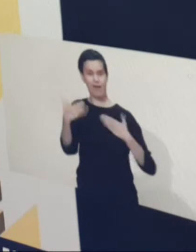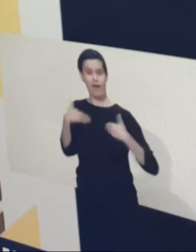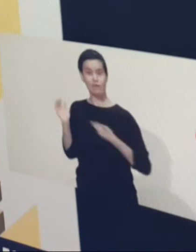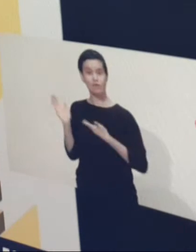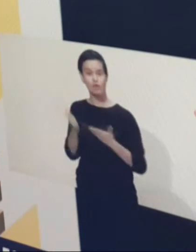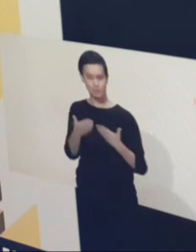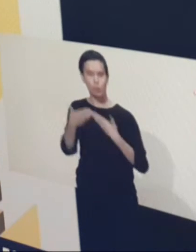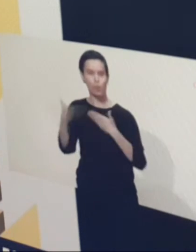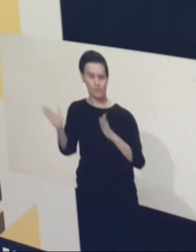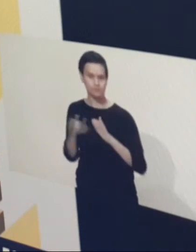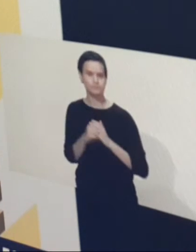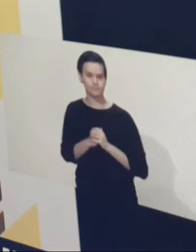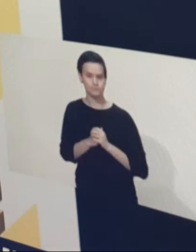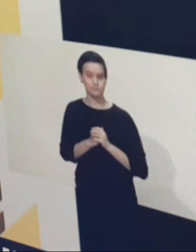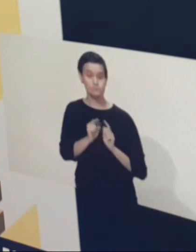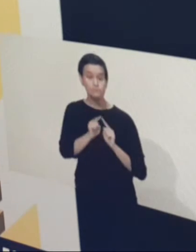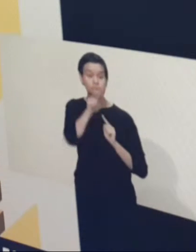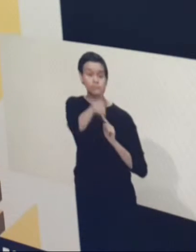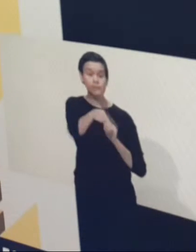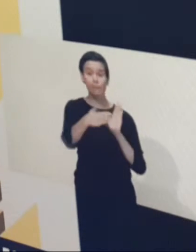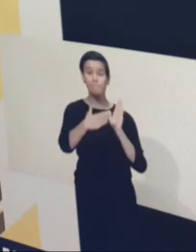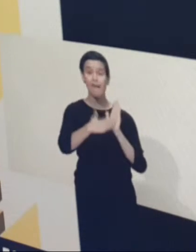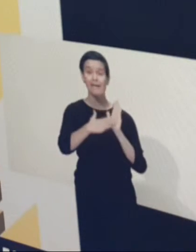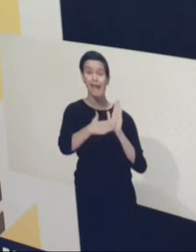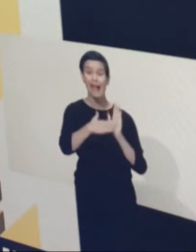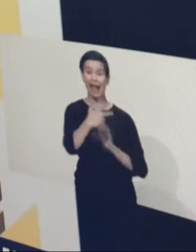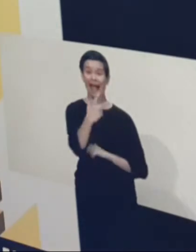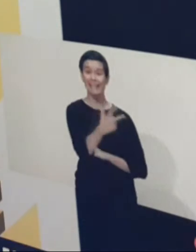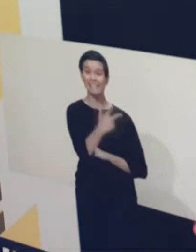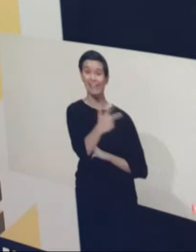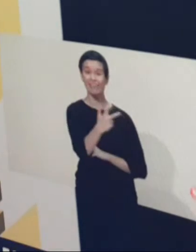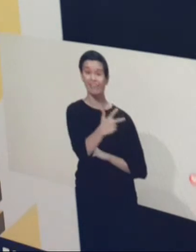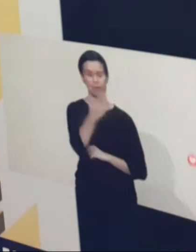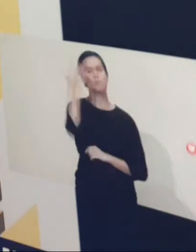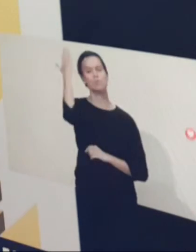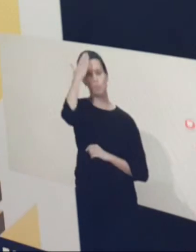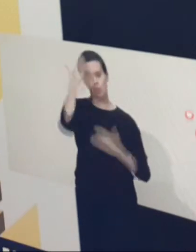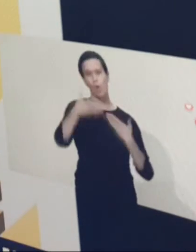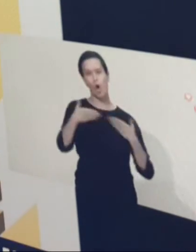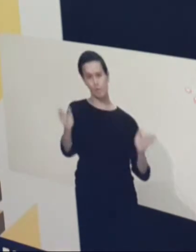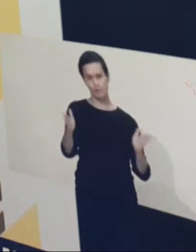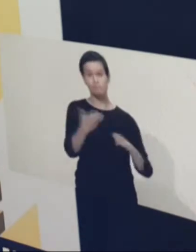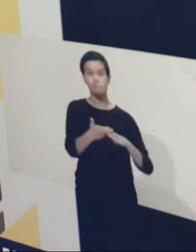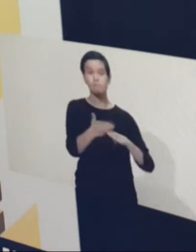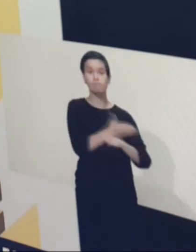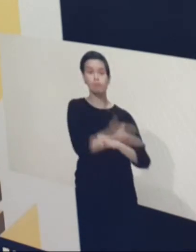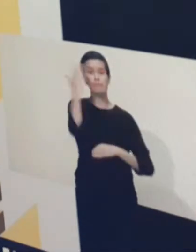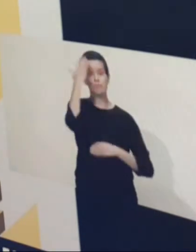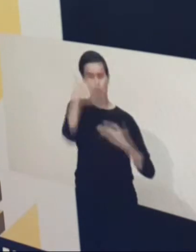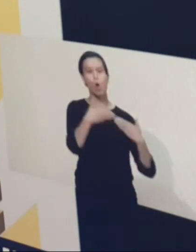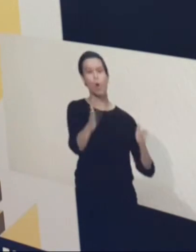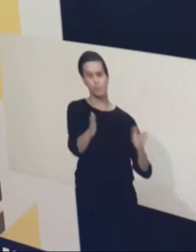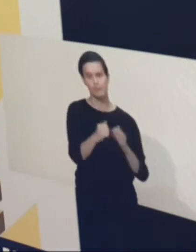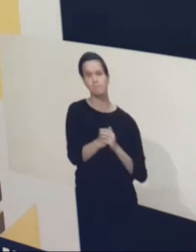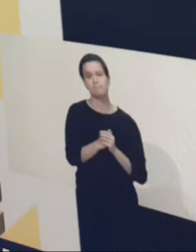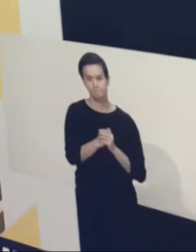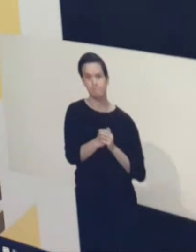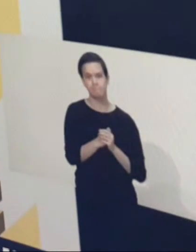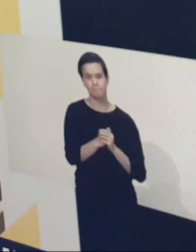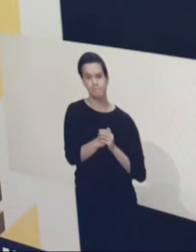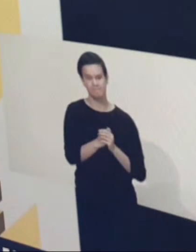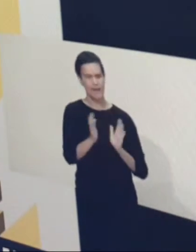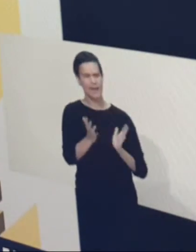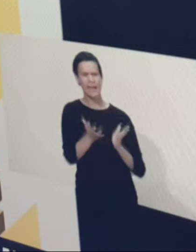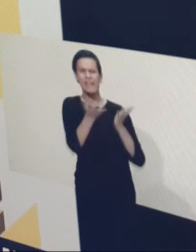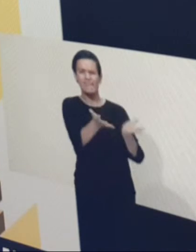May, all children and young people will be able to return to school and early learning. This staging is to give parents, teachers, and